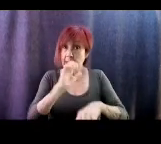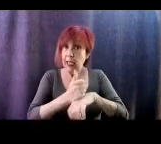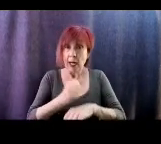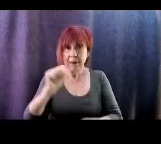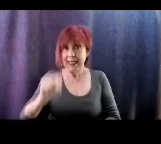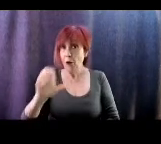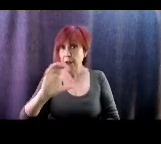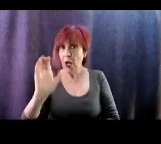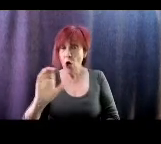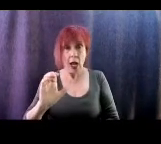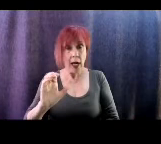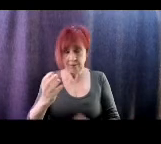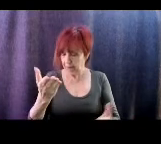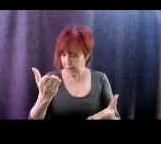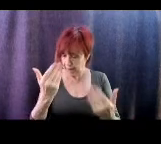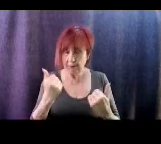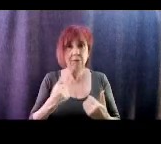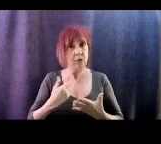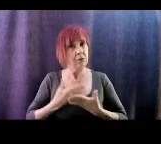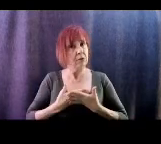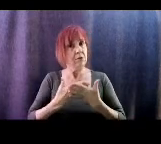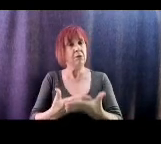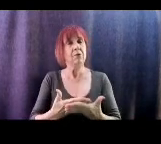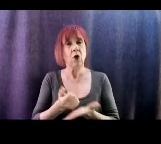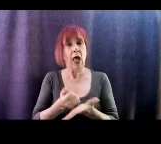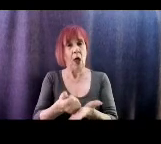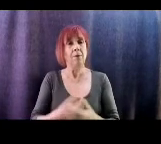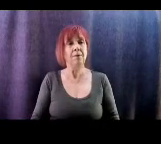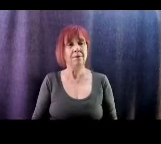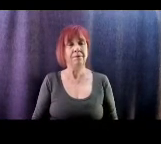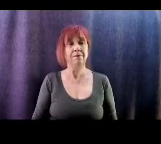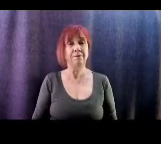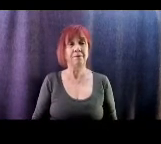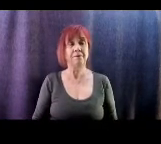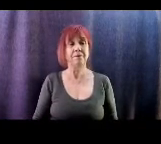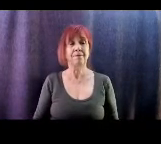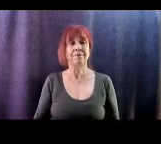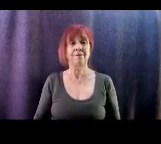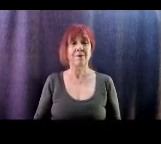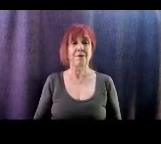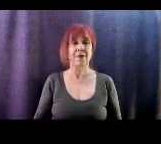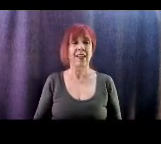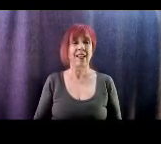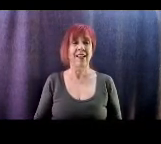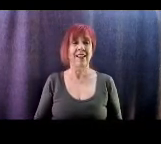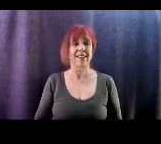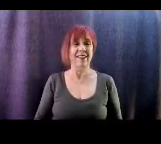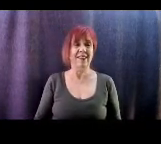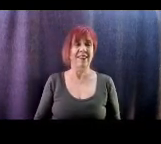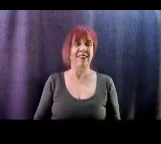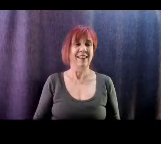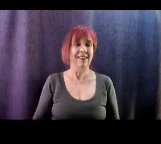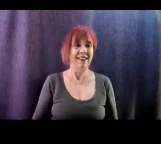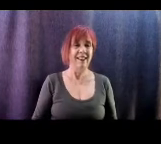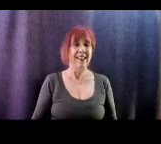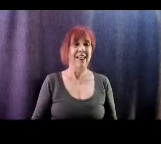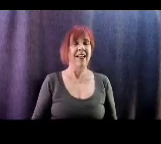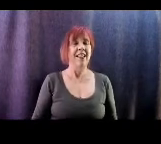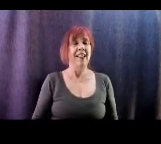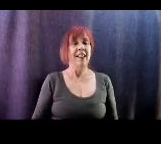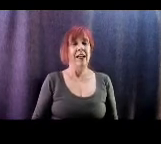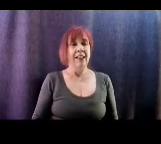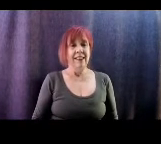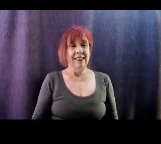to help with that. So with that said, speaking of the STEP concept,